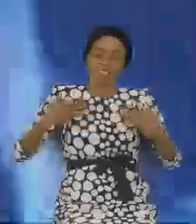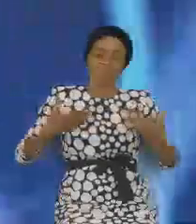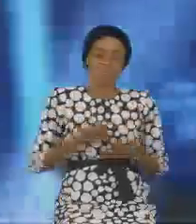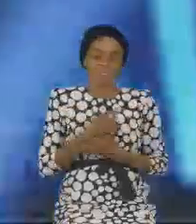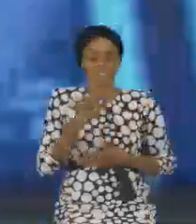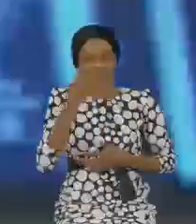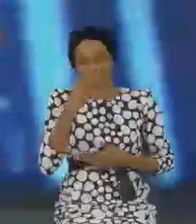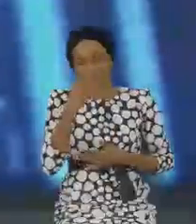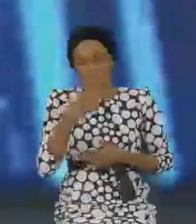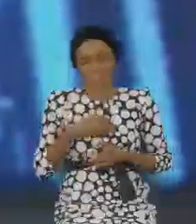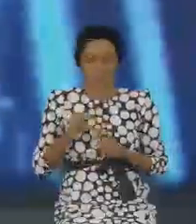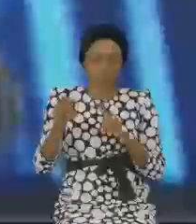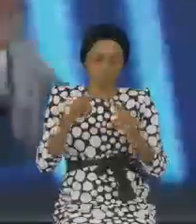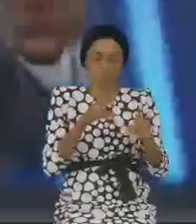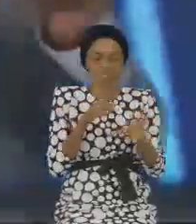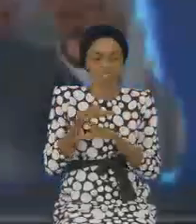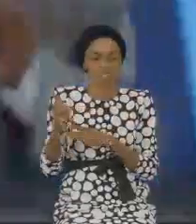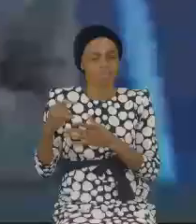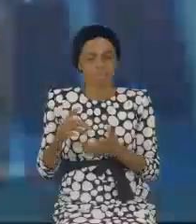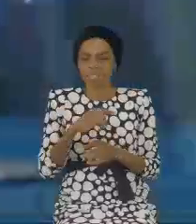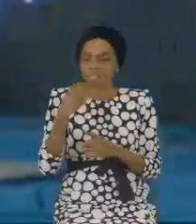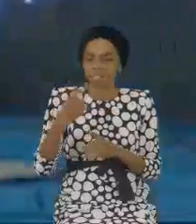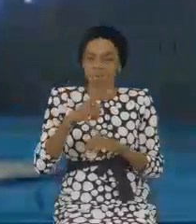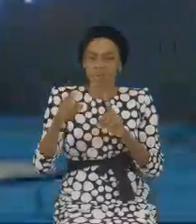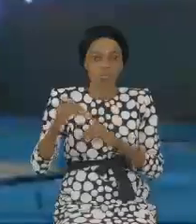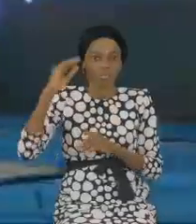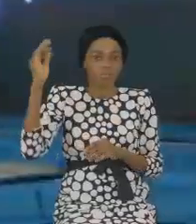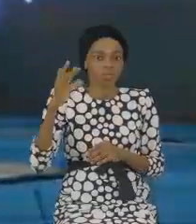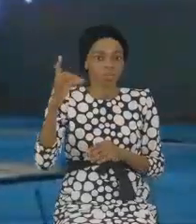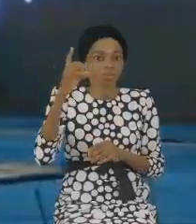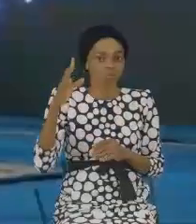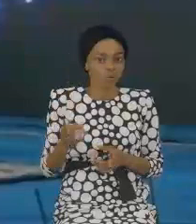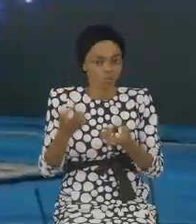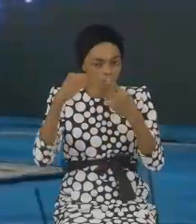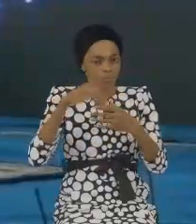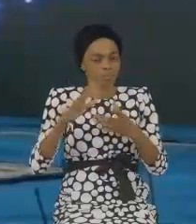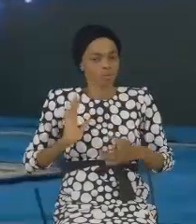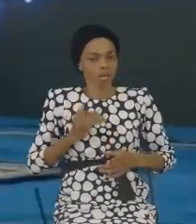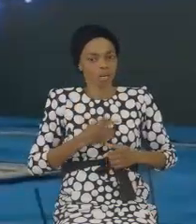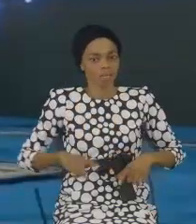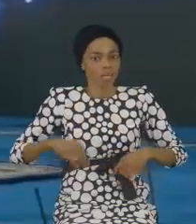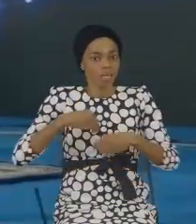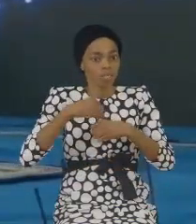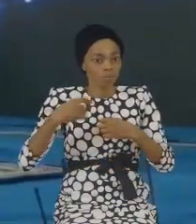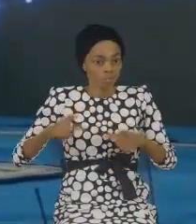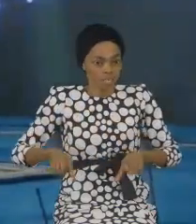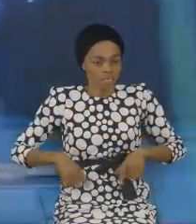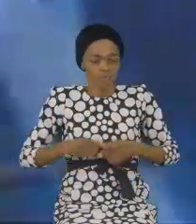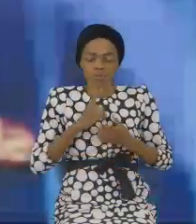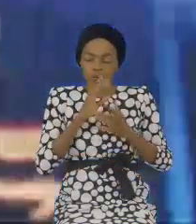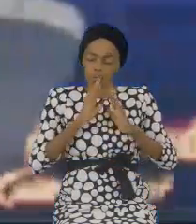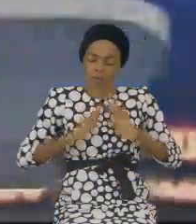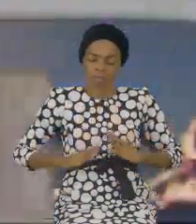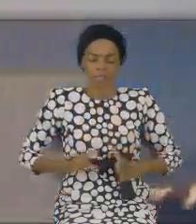deluding themselves. It says that when the grace of God comes to us, we live soberly. soberly and righteously and